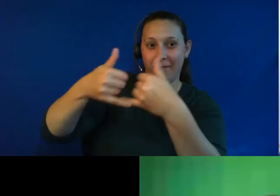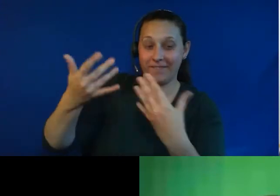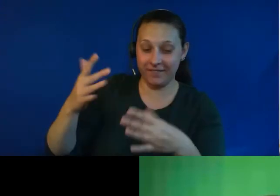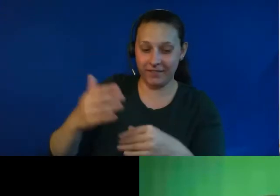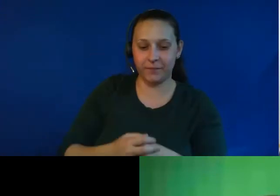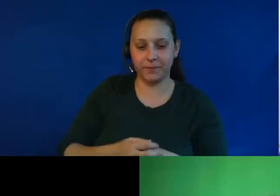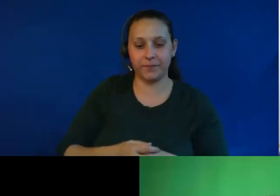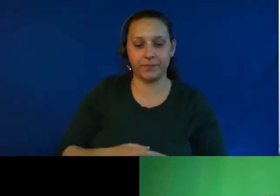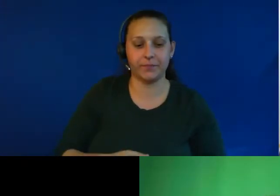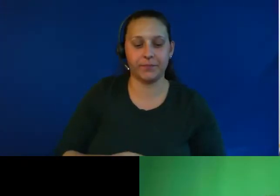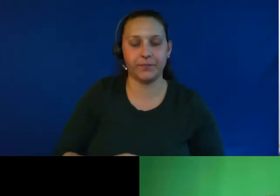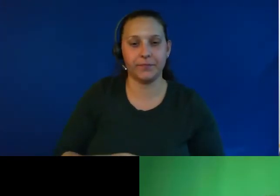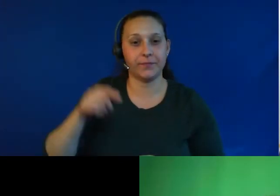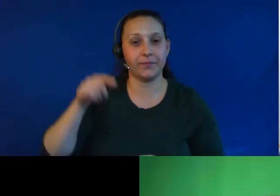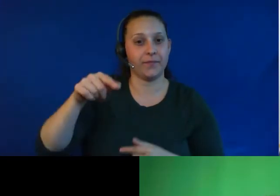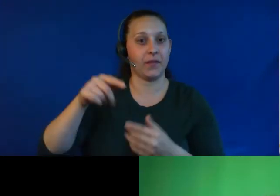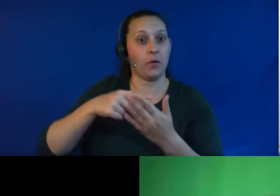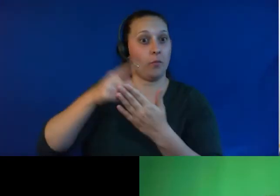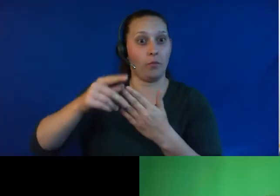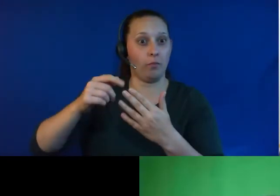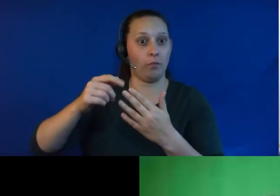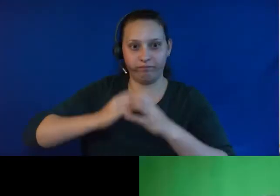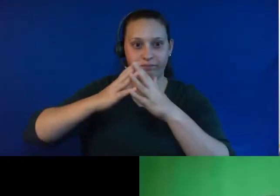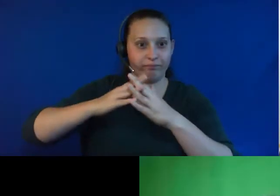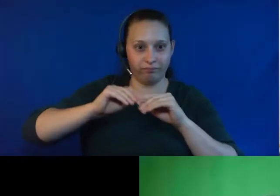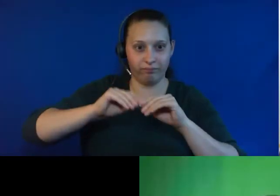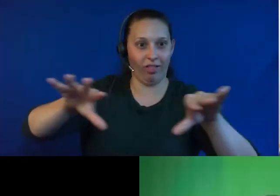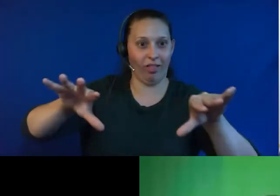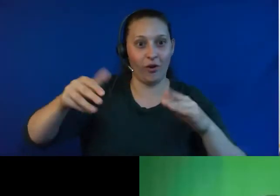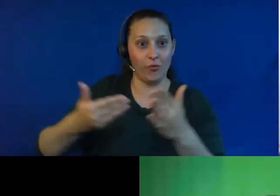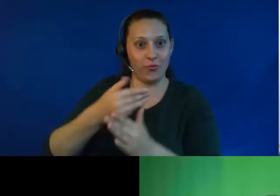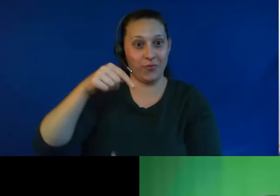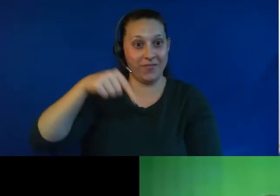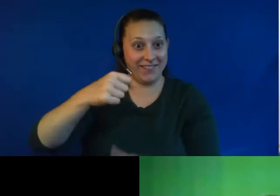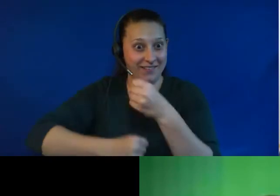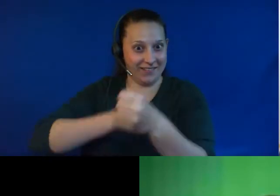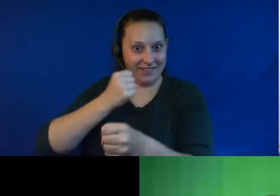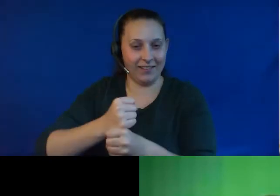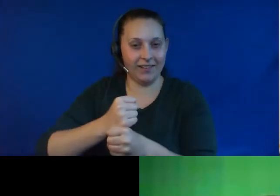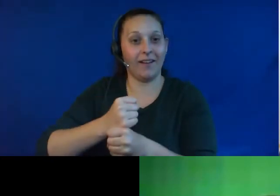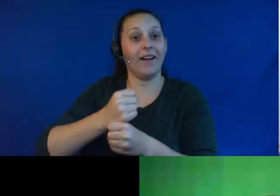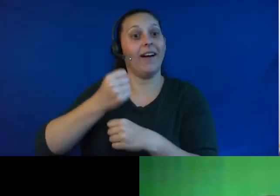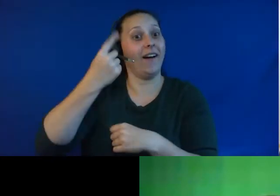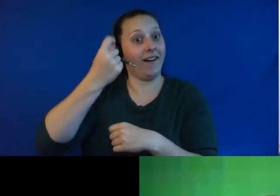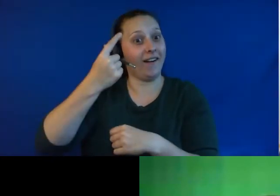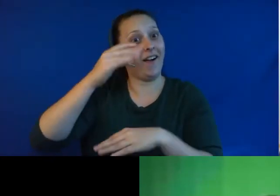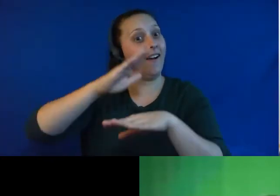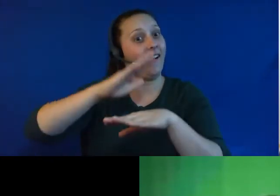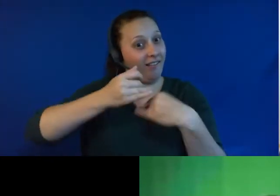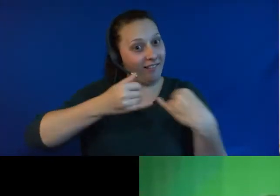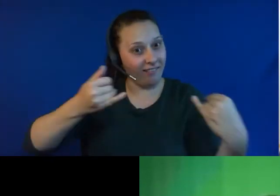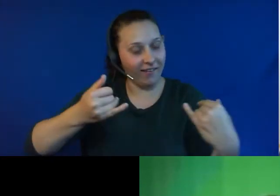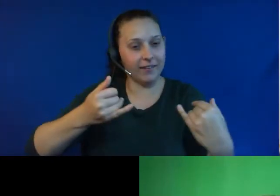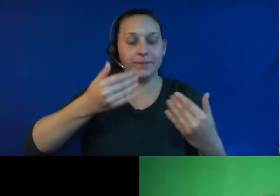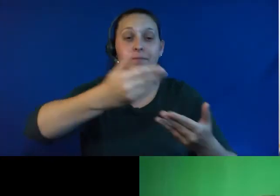that was brand new, launched this year, and happened virtually, inviting youth and